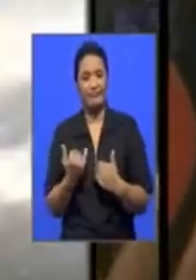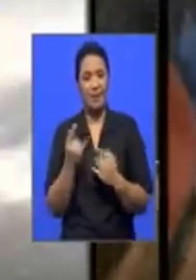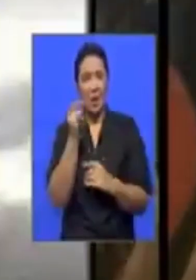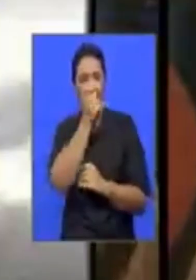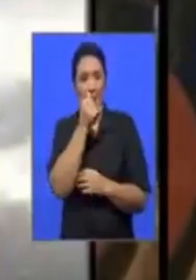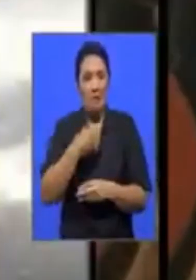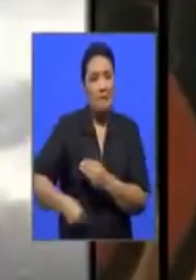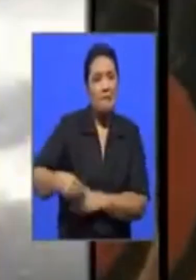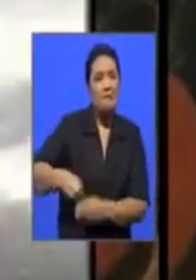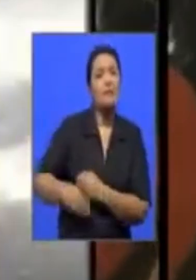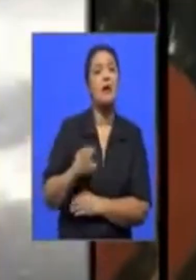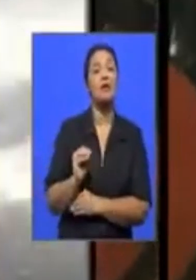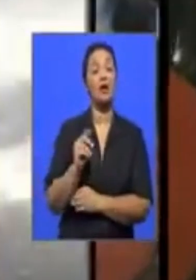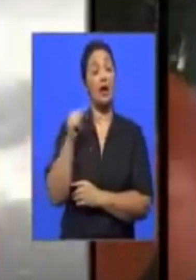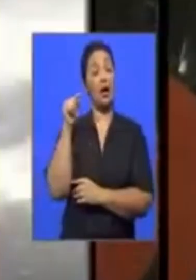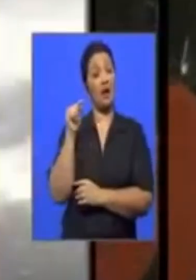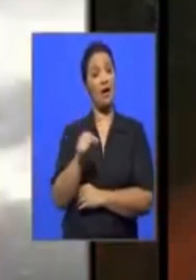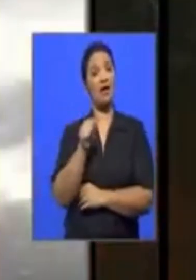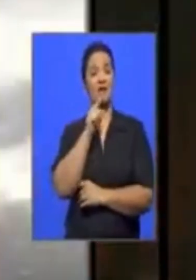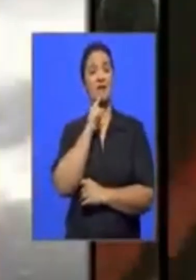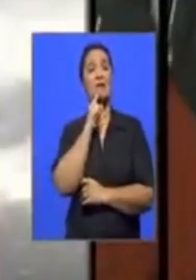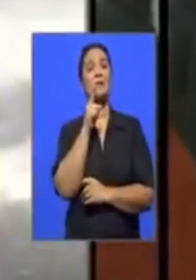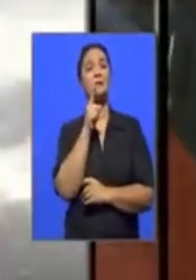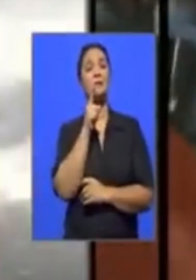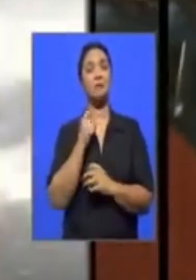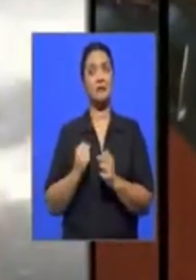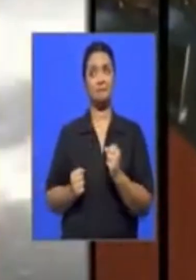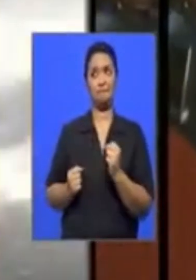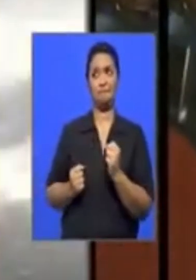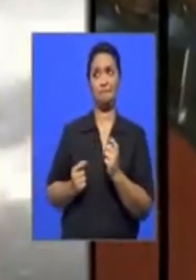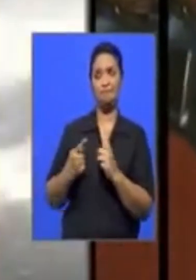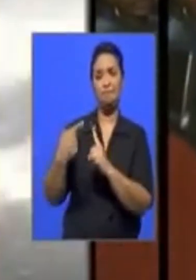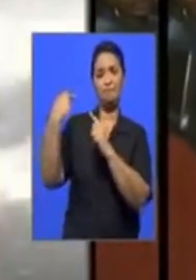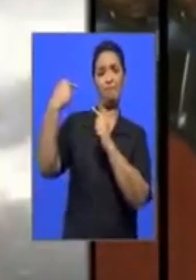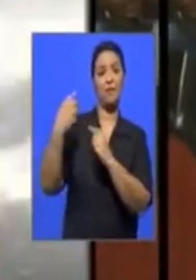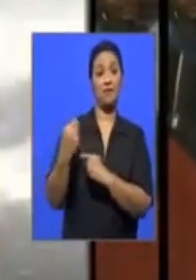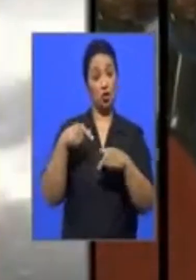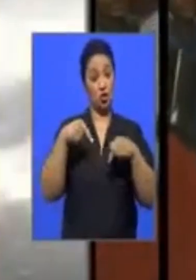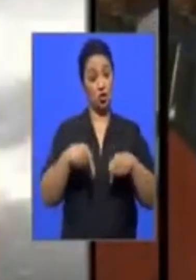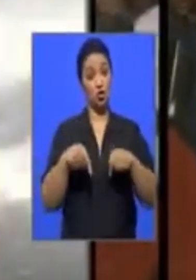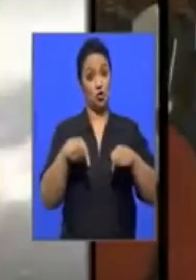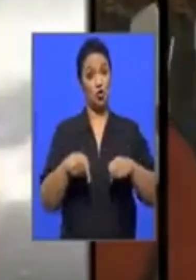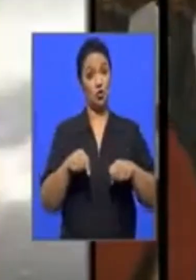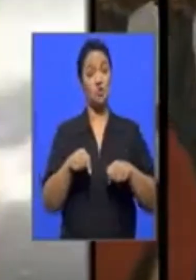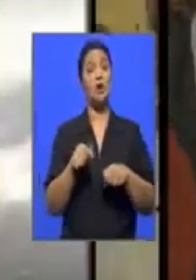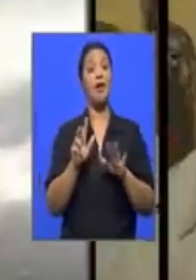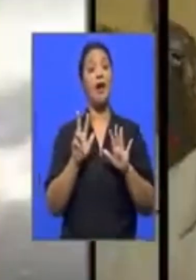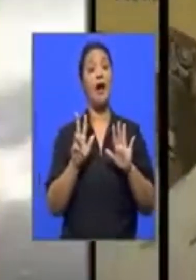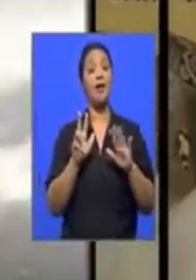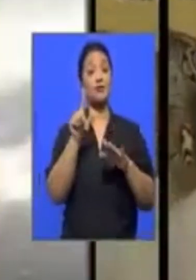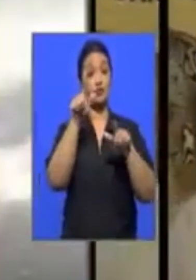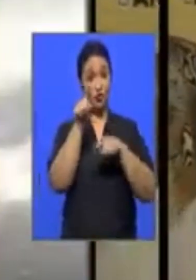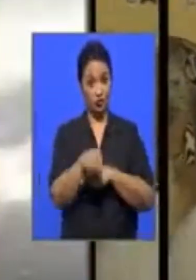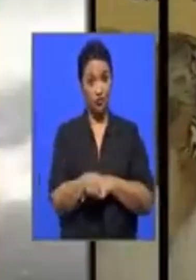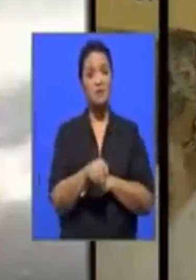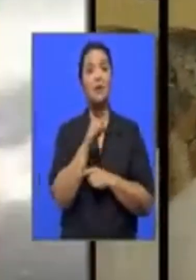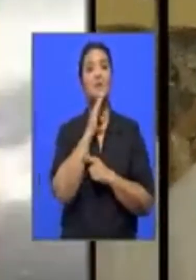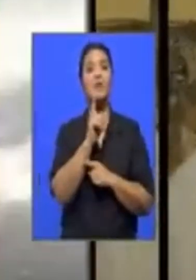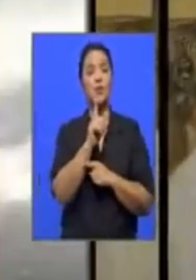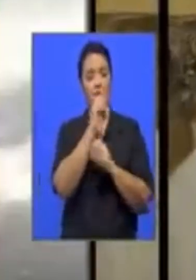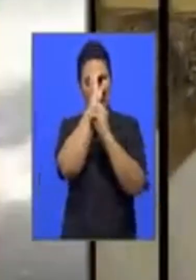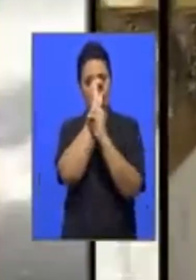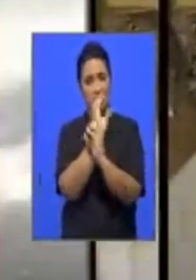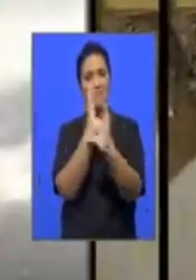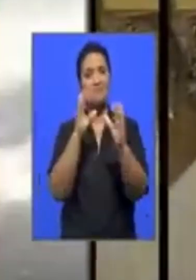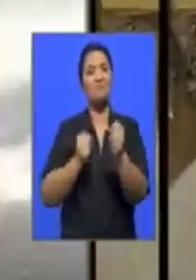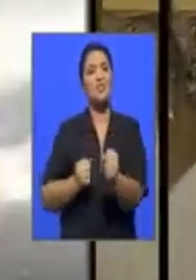many ANC leaders. I even doubt there was any university where the ANC did not have members working underground.